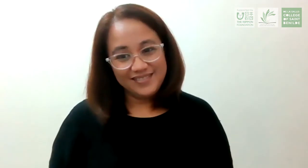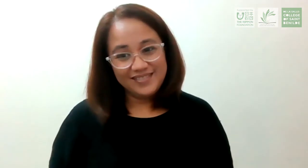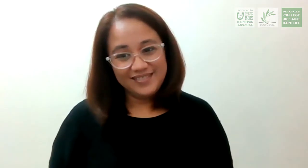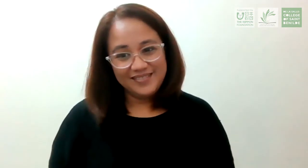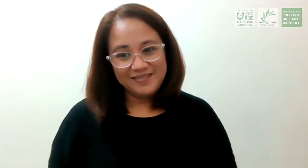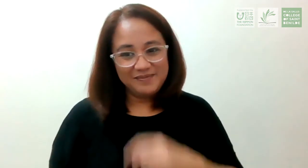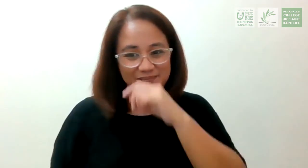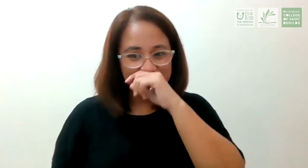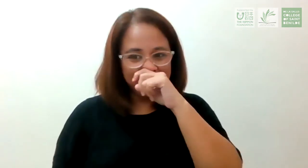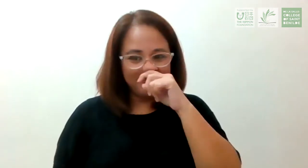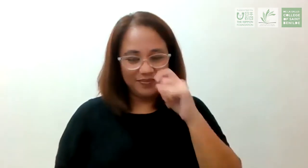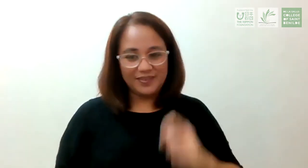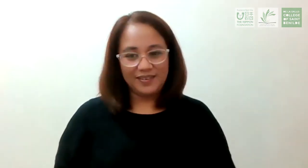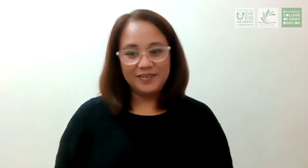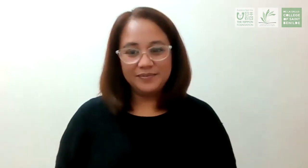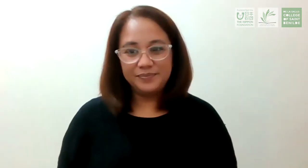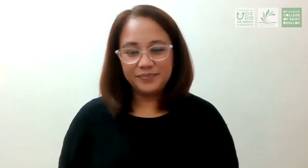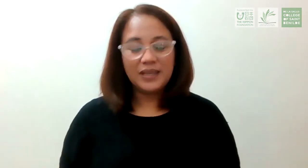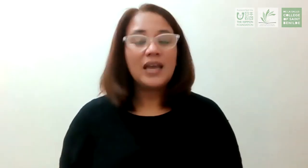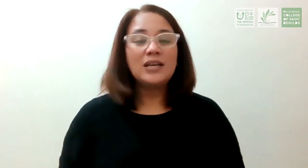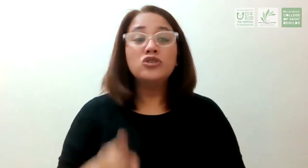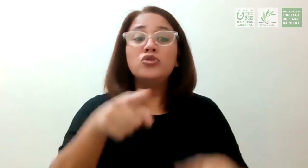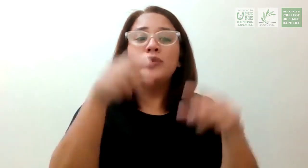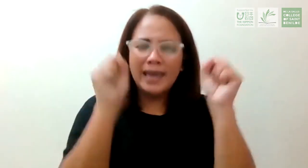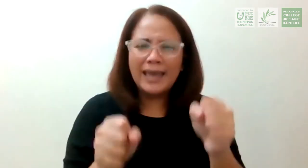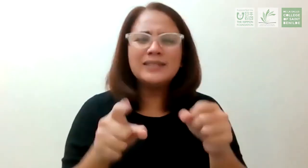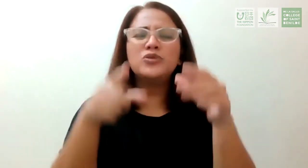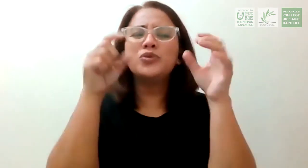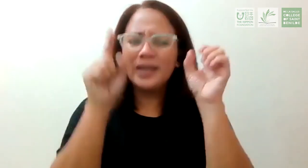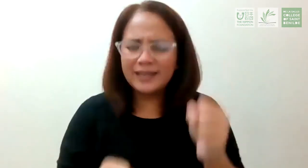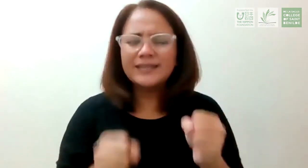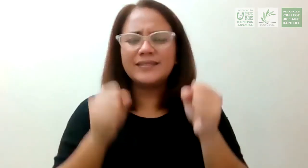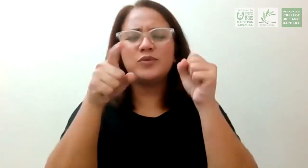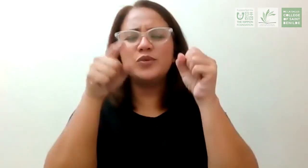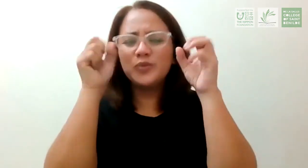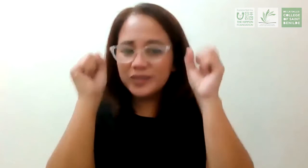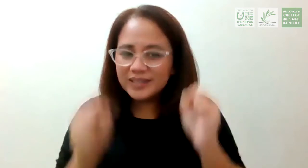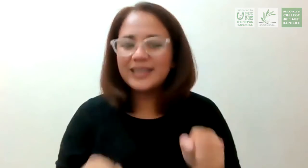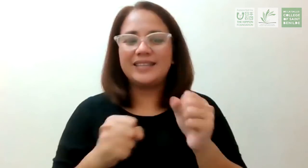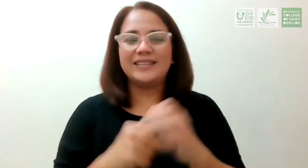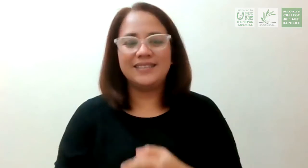So you can do it. Yeah, you can do it.